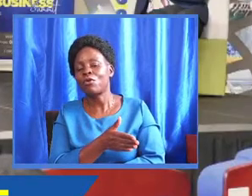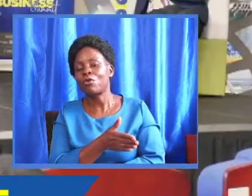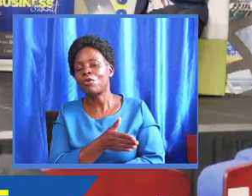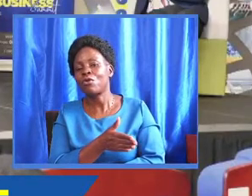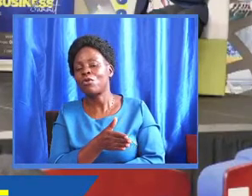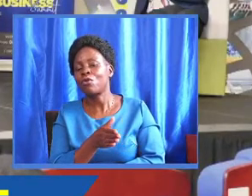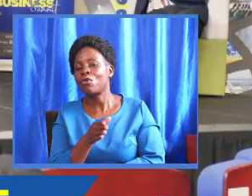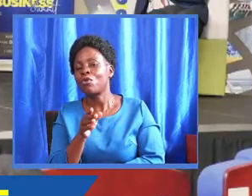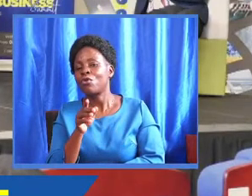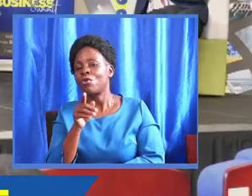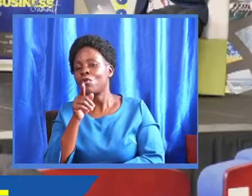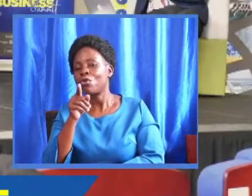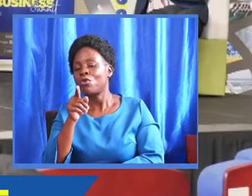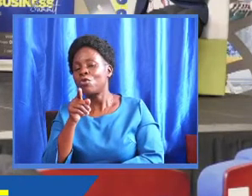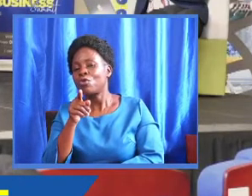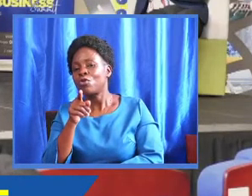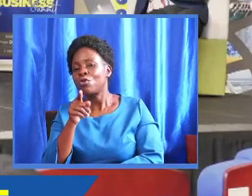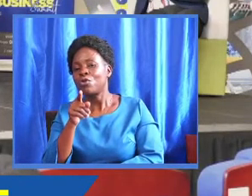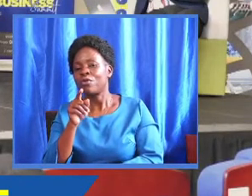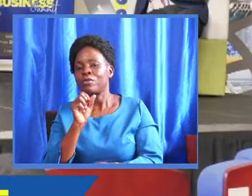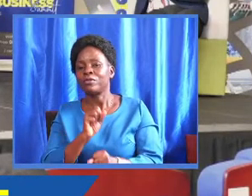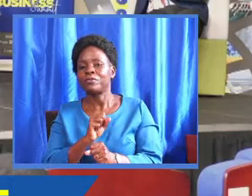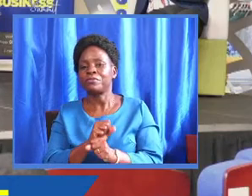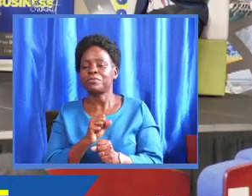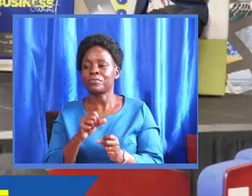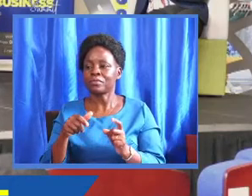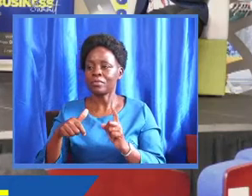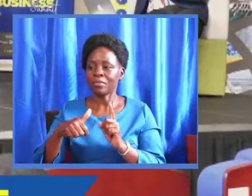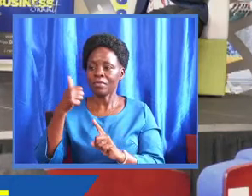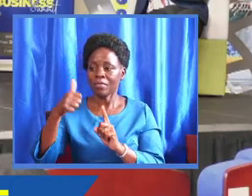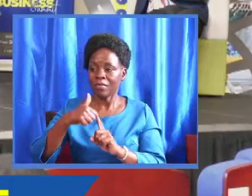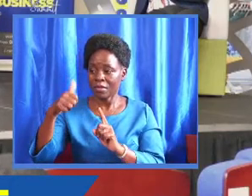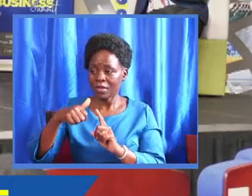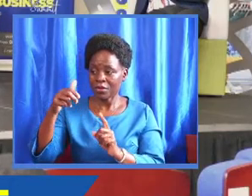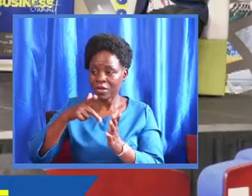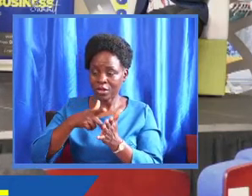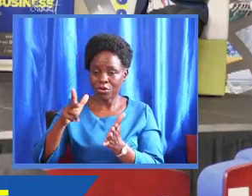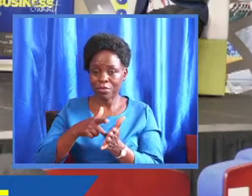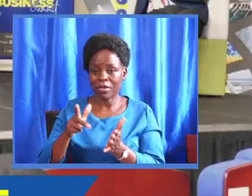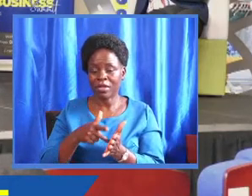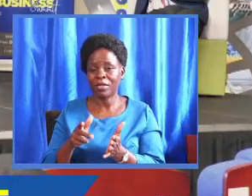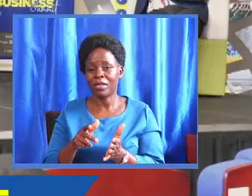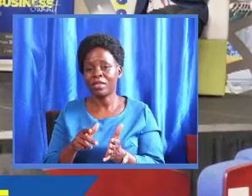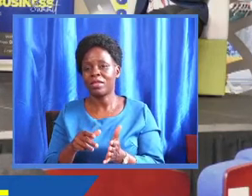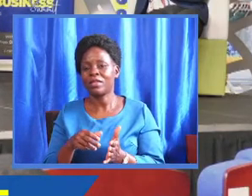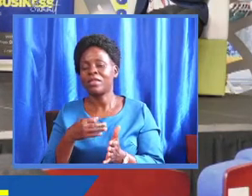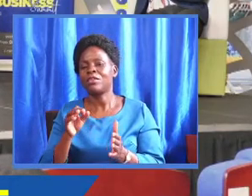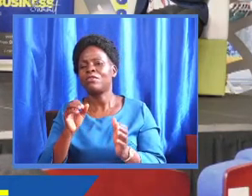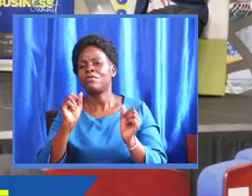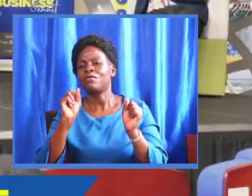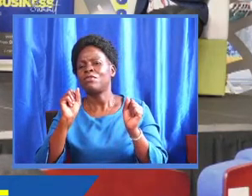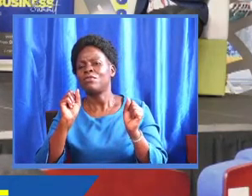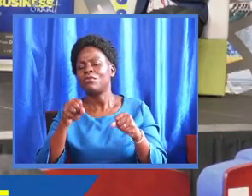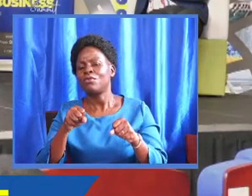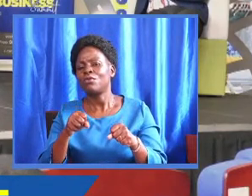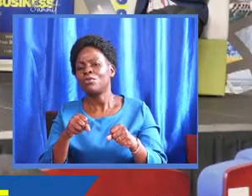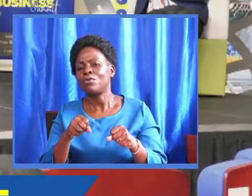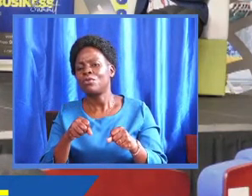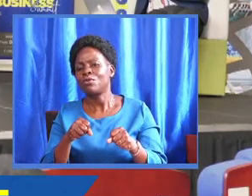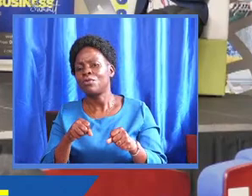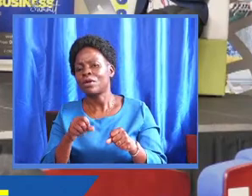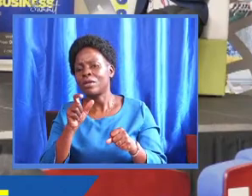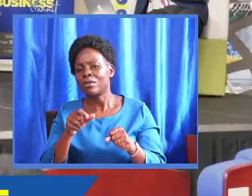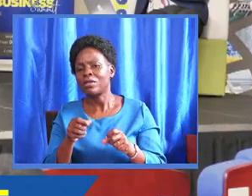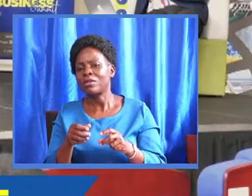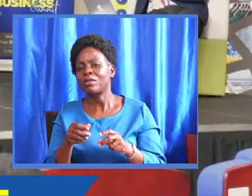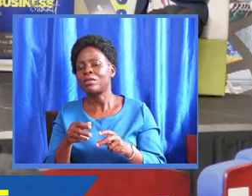you work out the amount of rental you are paying, and if you're able to get a bank who can lend you money